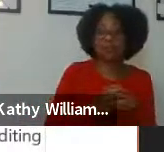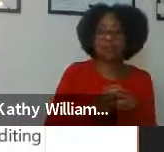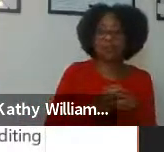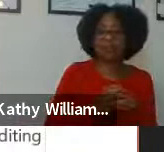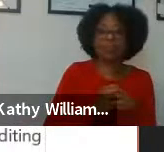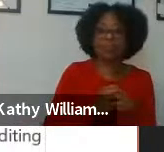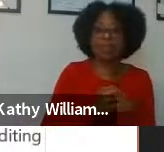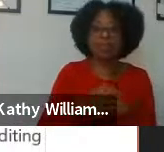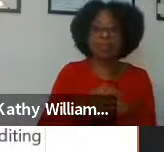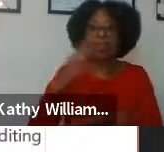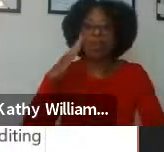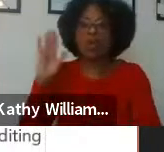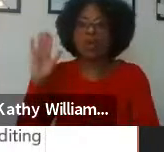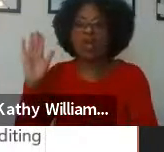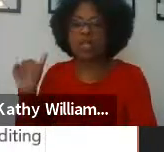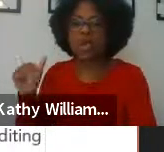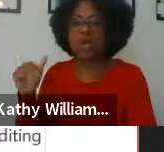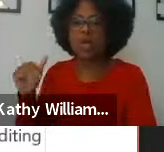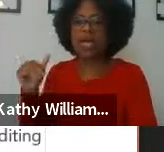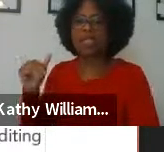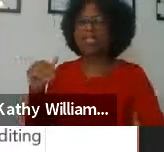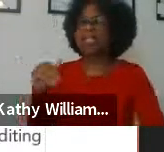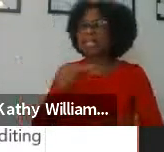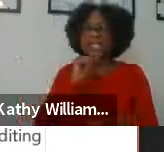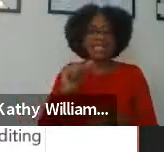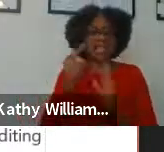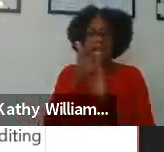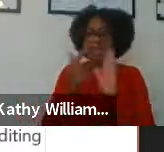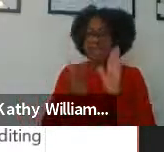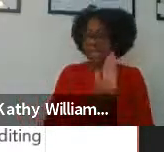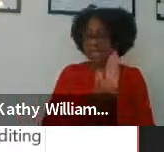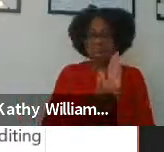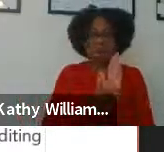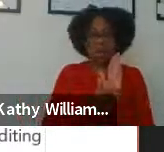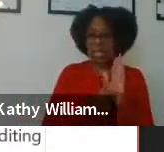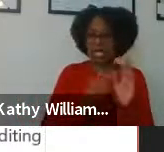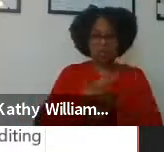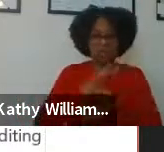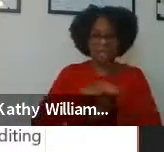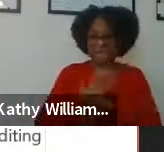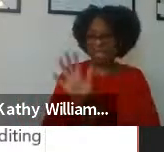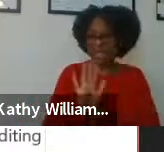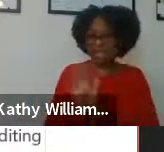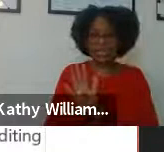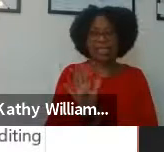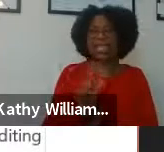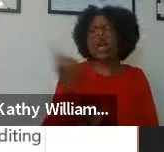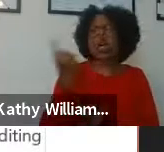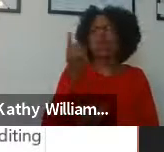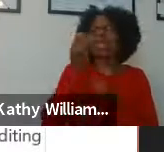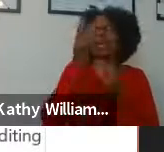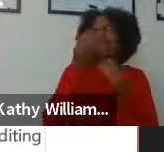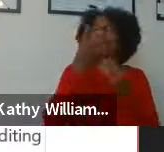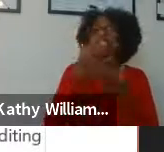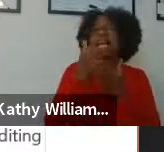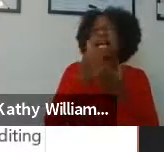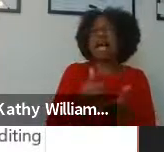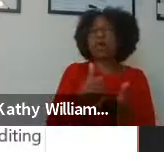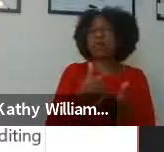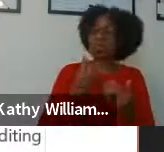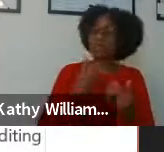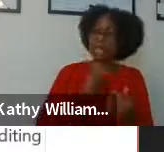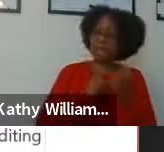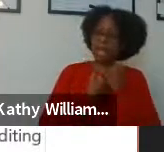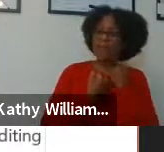Understanding that what we're providing is not legal advice per se. It's really just information to help you better